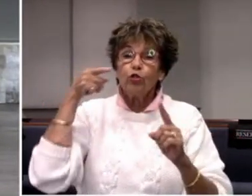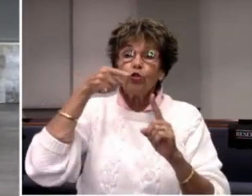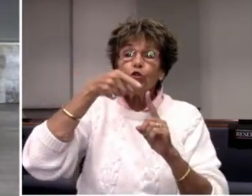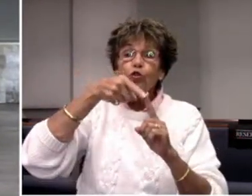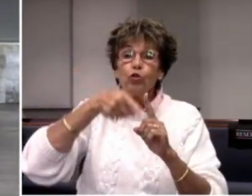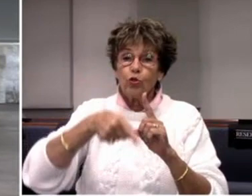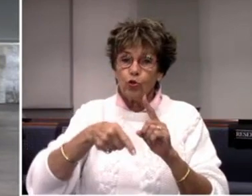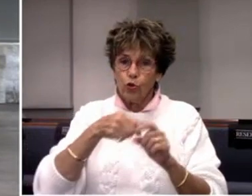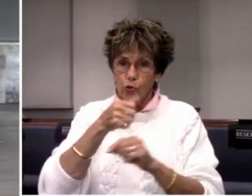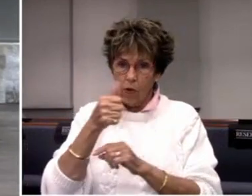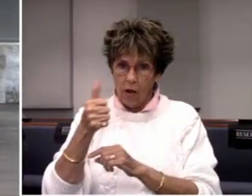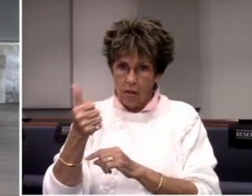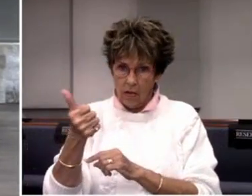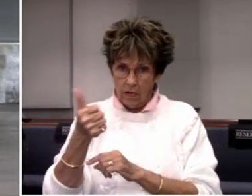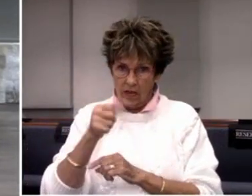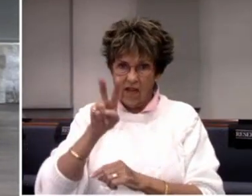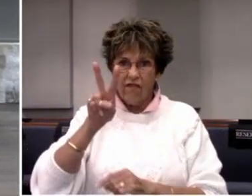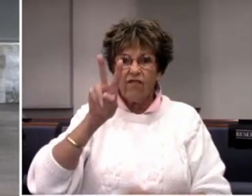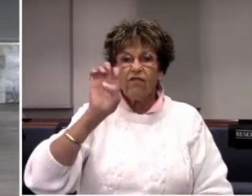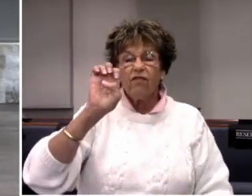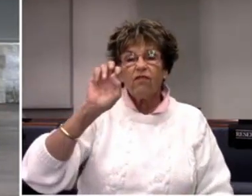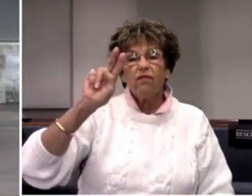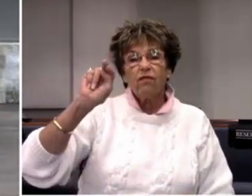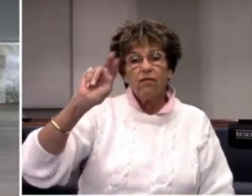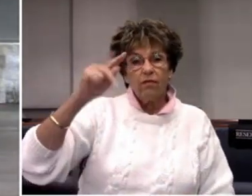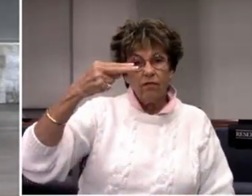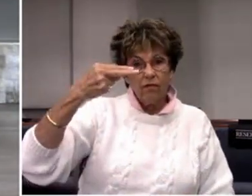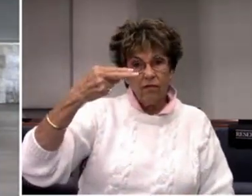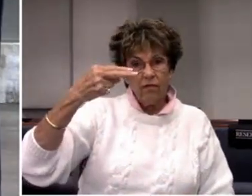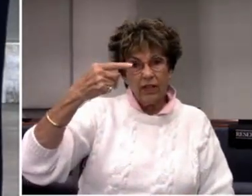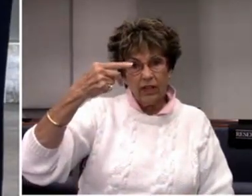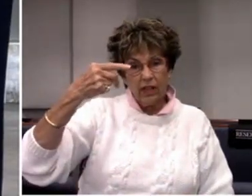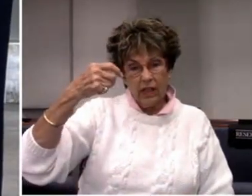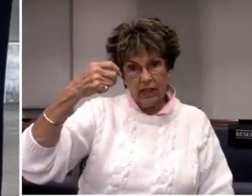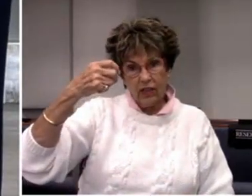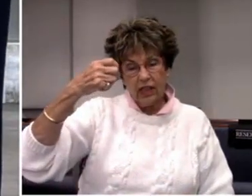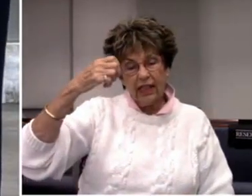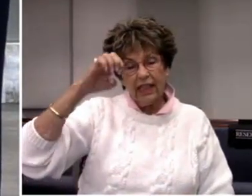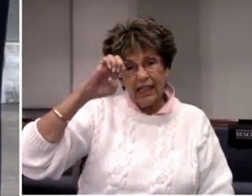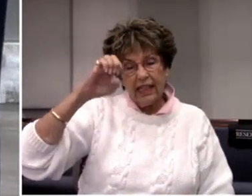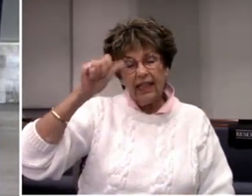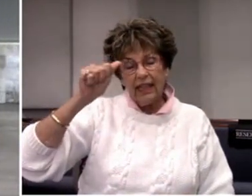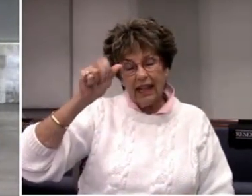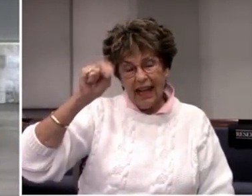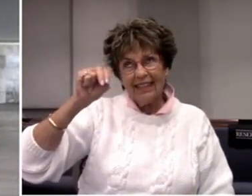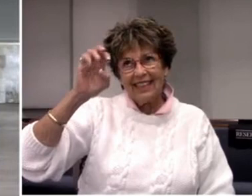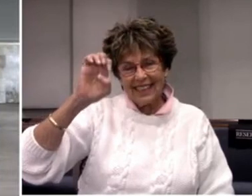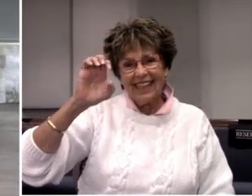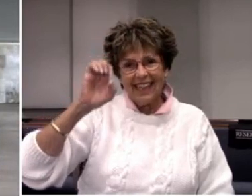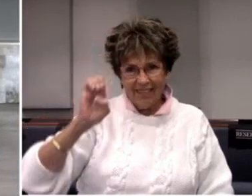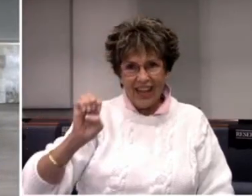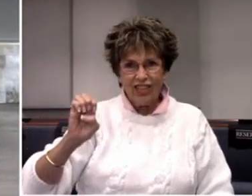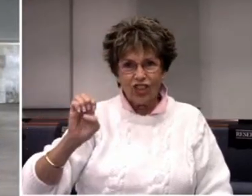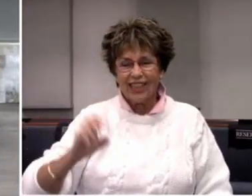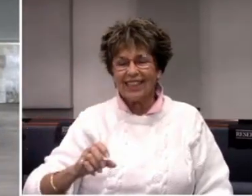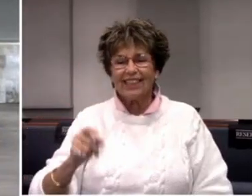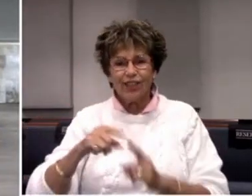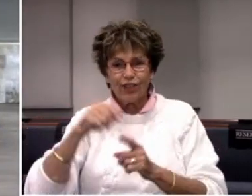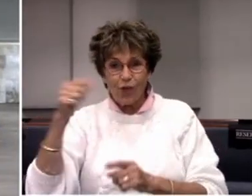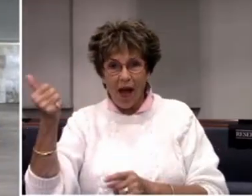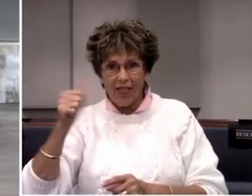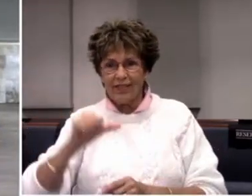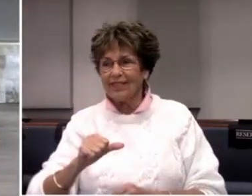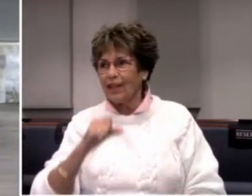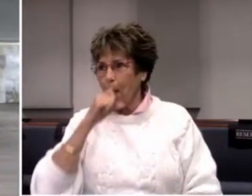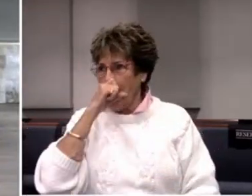some type of vengeance. As a believer, I am to provide things